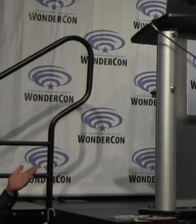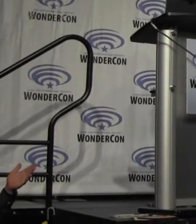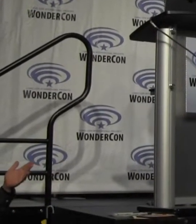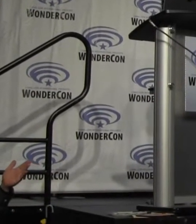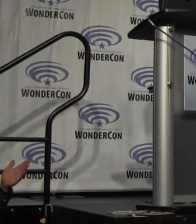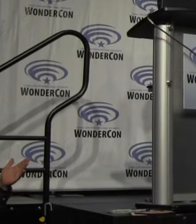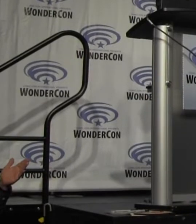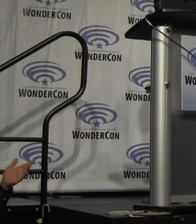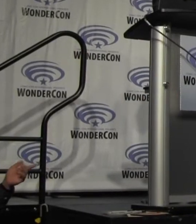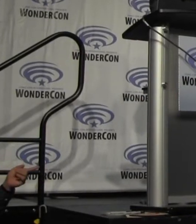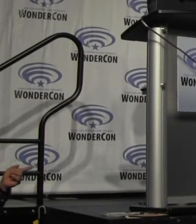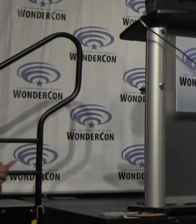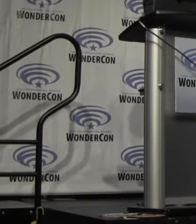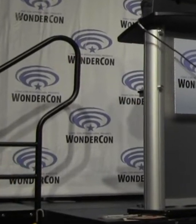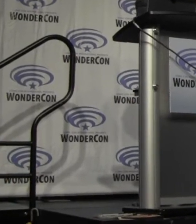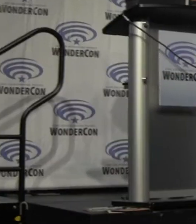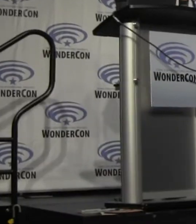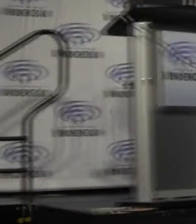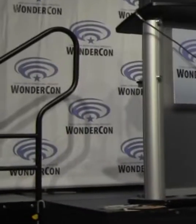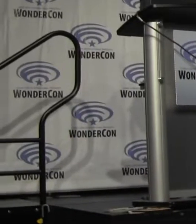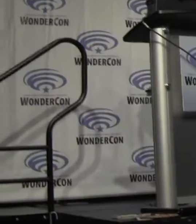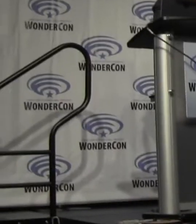Are your gummies kicked in too?